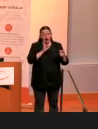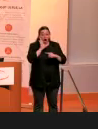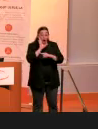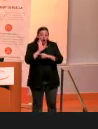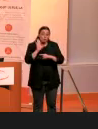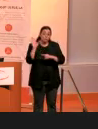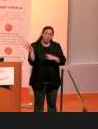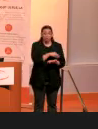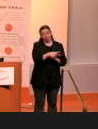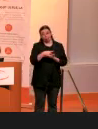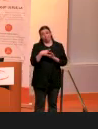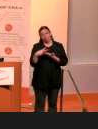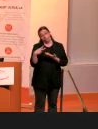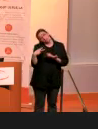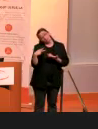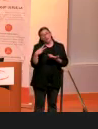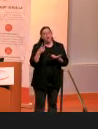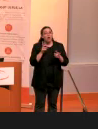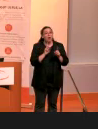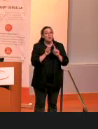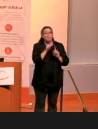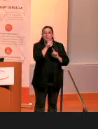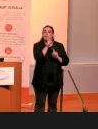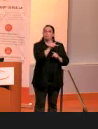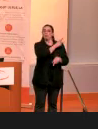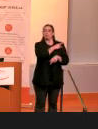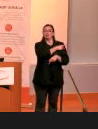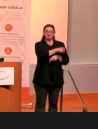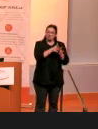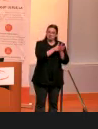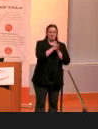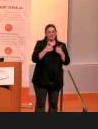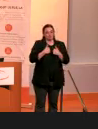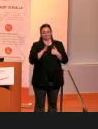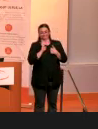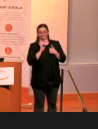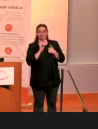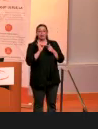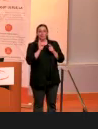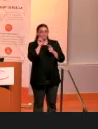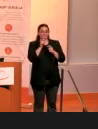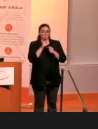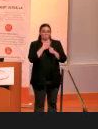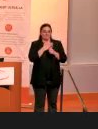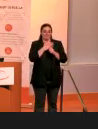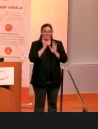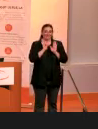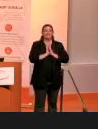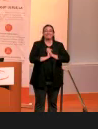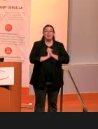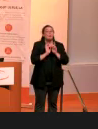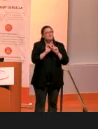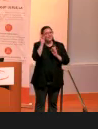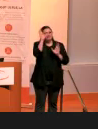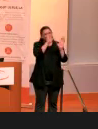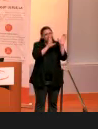if I tried, but she loves it. So that's something that she is motivated to go and do. And so again, just finding that thing that will inspire